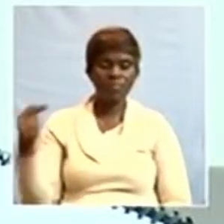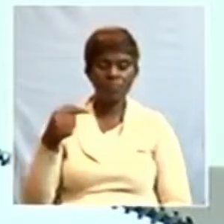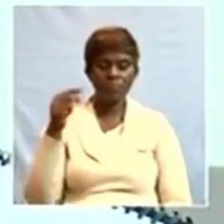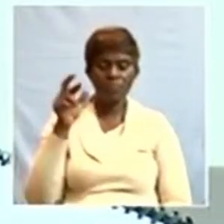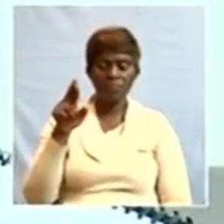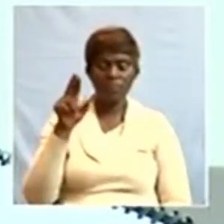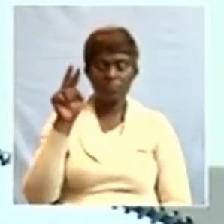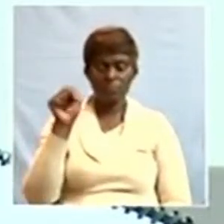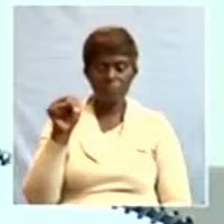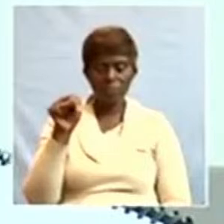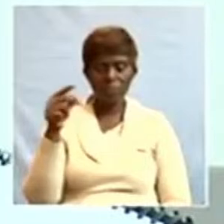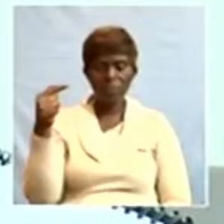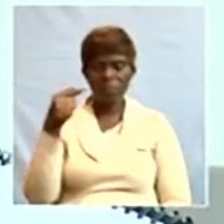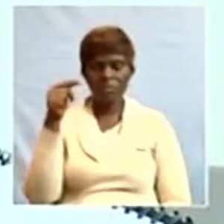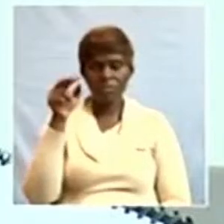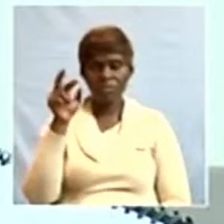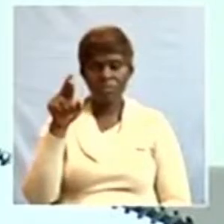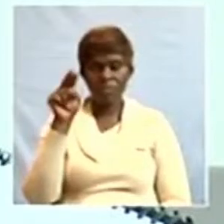I checked, the goods